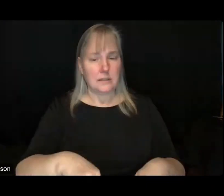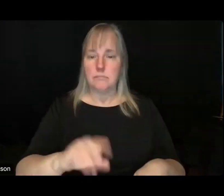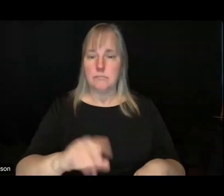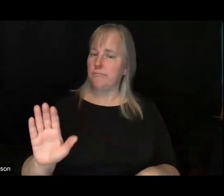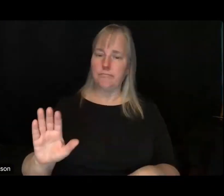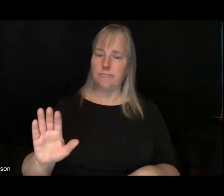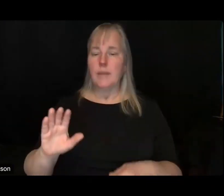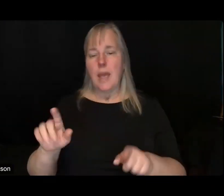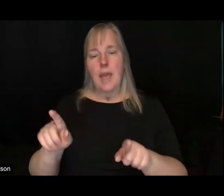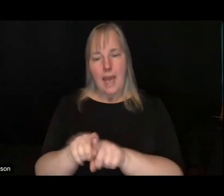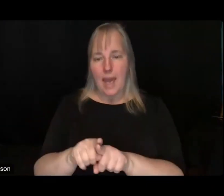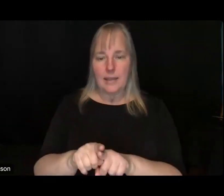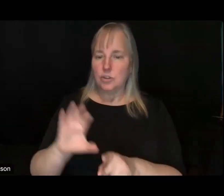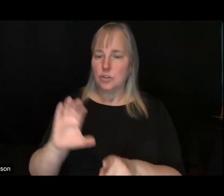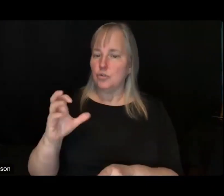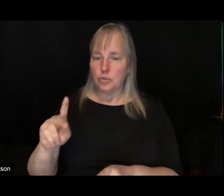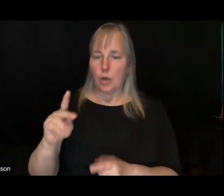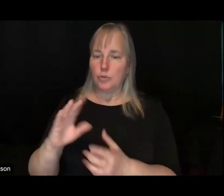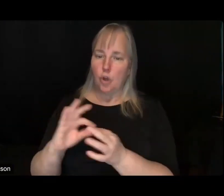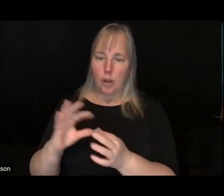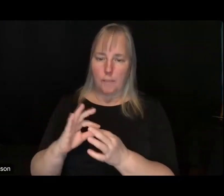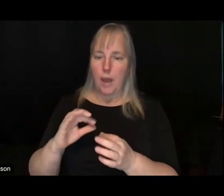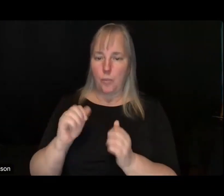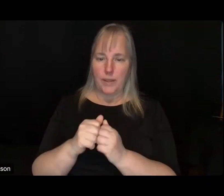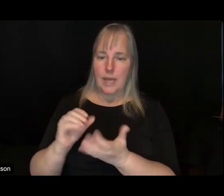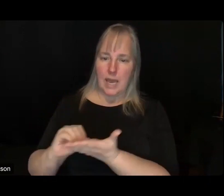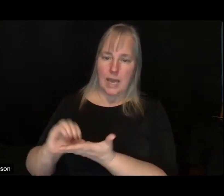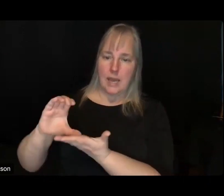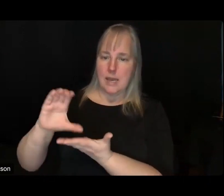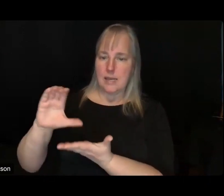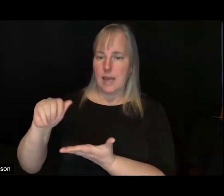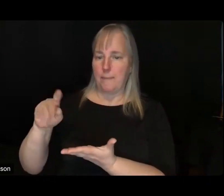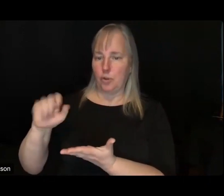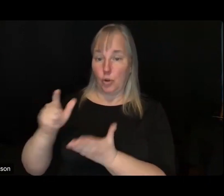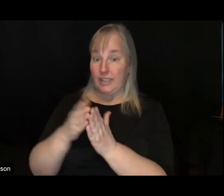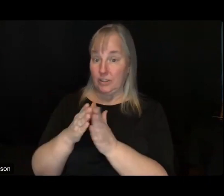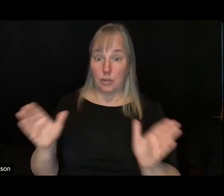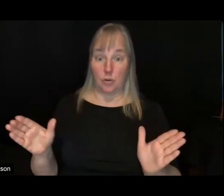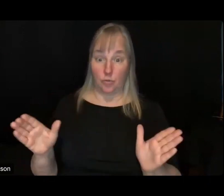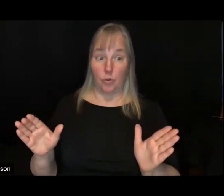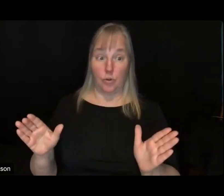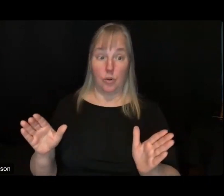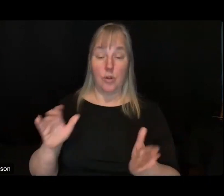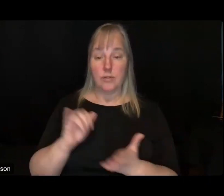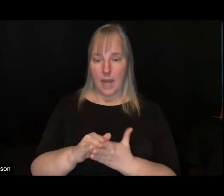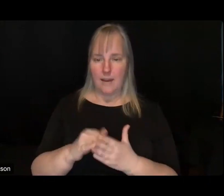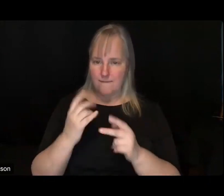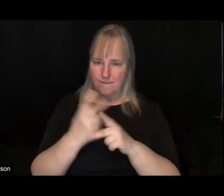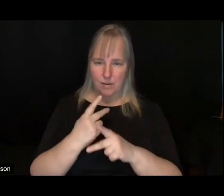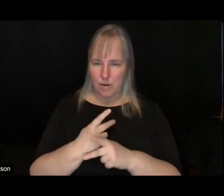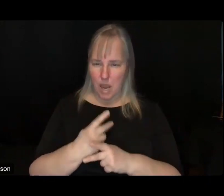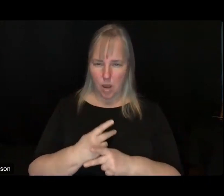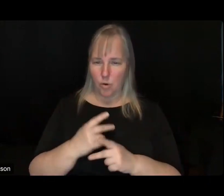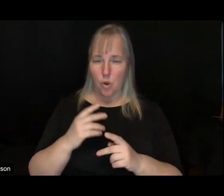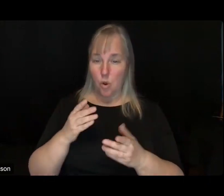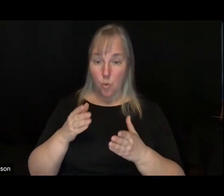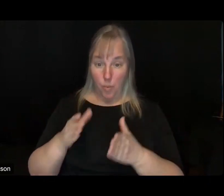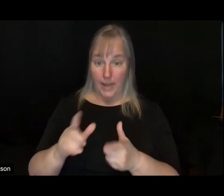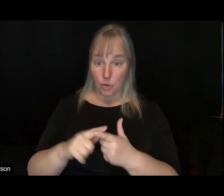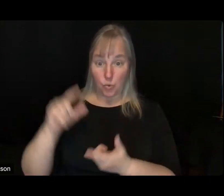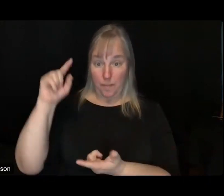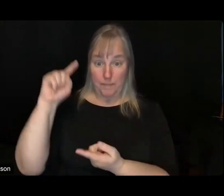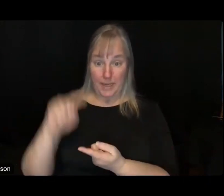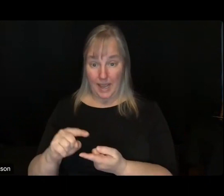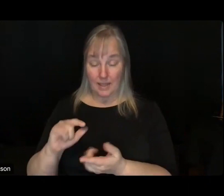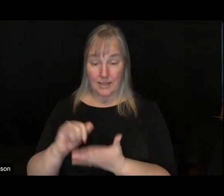as Chuck was talking about with sort of capital in general, that figuring out ways to mitigate that on the county side,